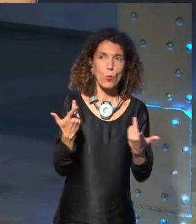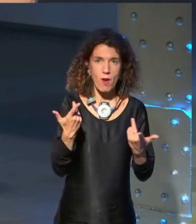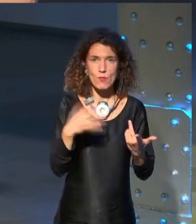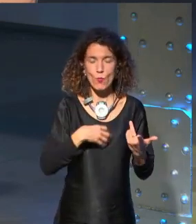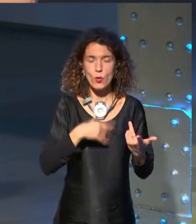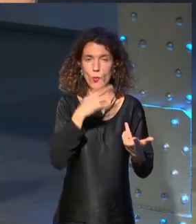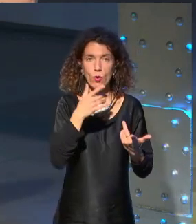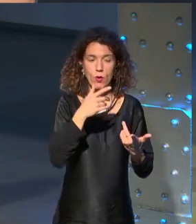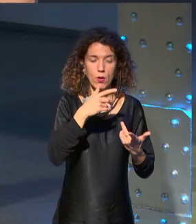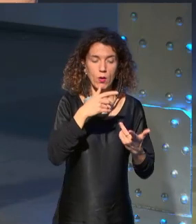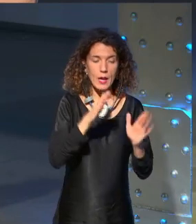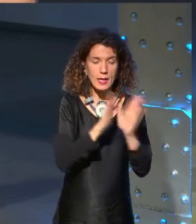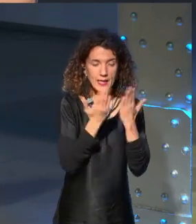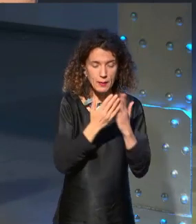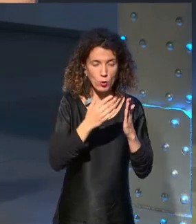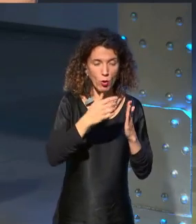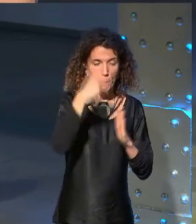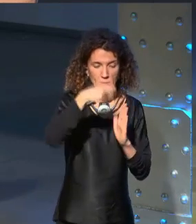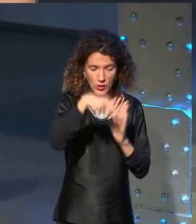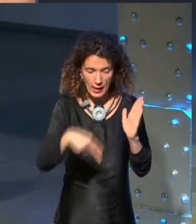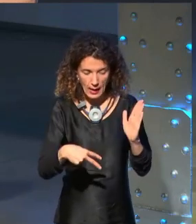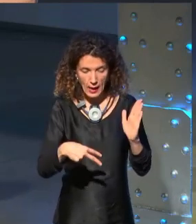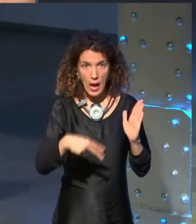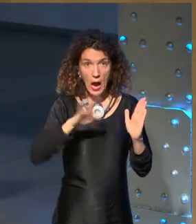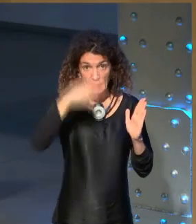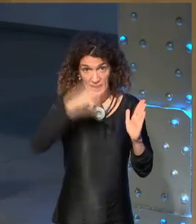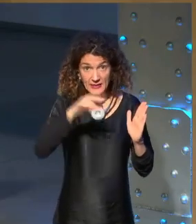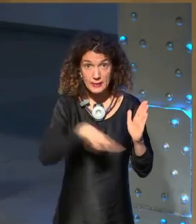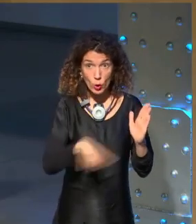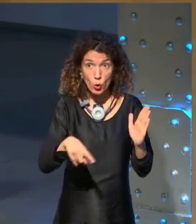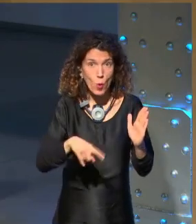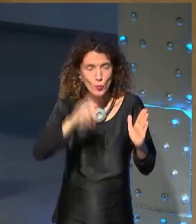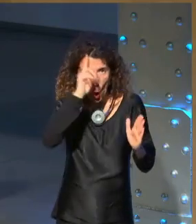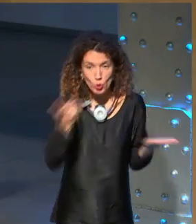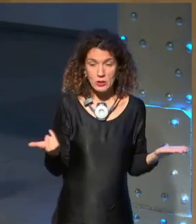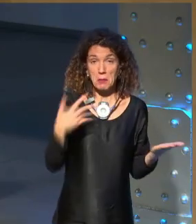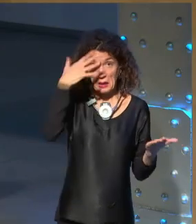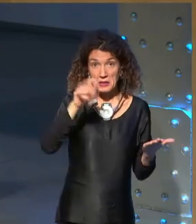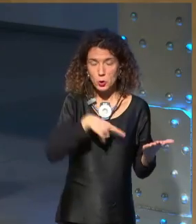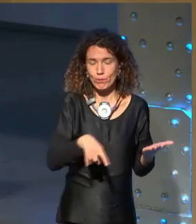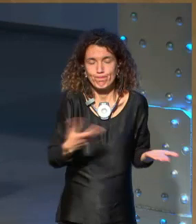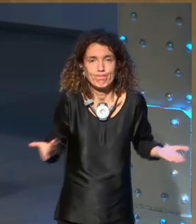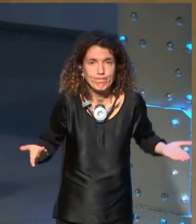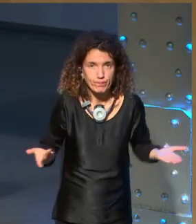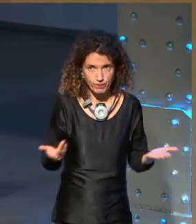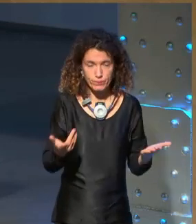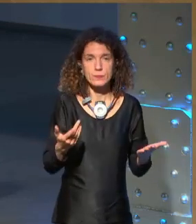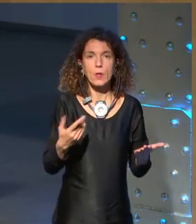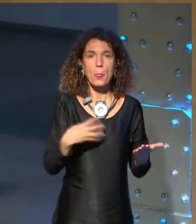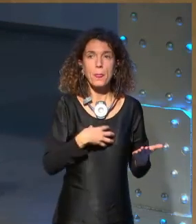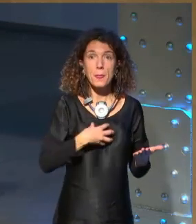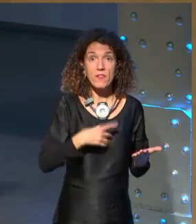what readers believe. But in terms of hard to write, I don't